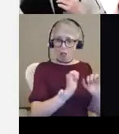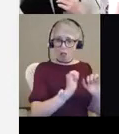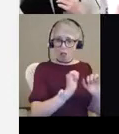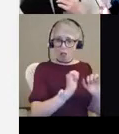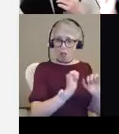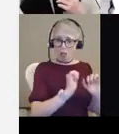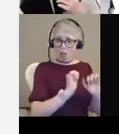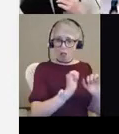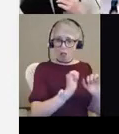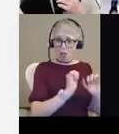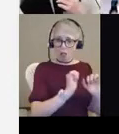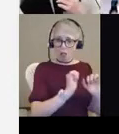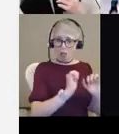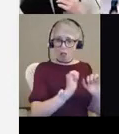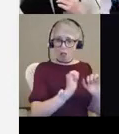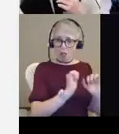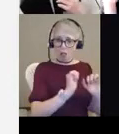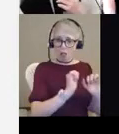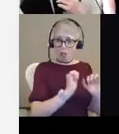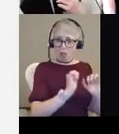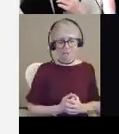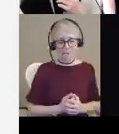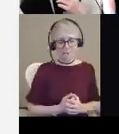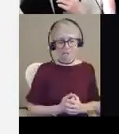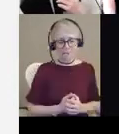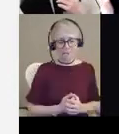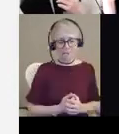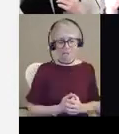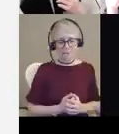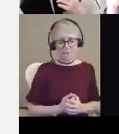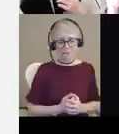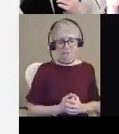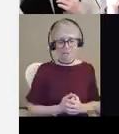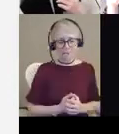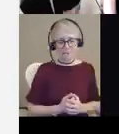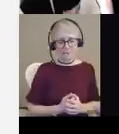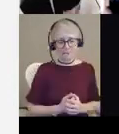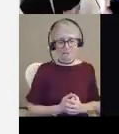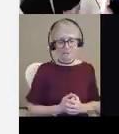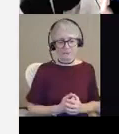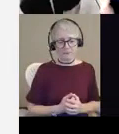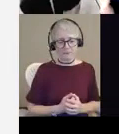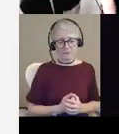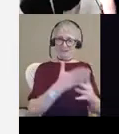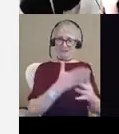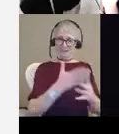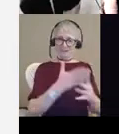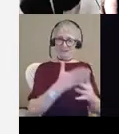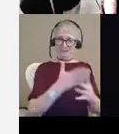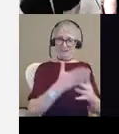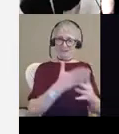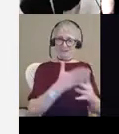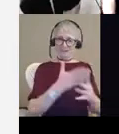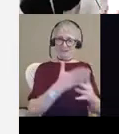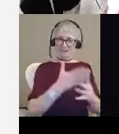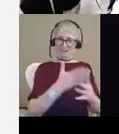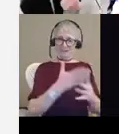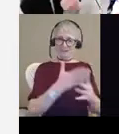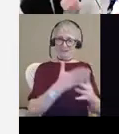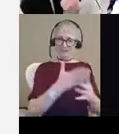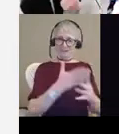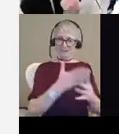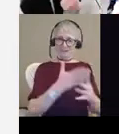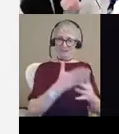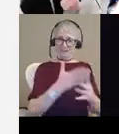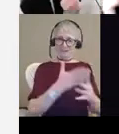actually having accessibility built into the workflow. So you have an example here of when you're adding a video. If you tick the box that